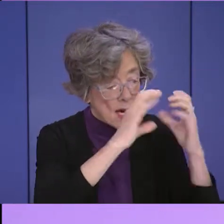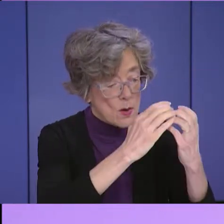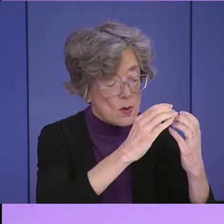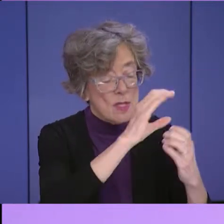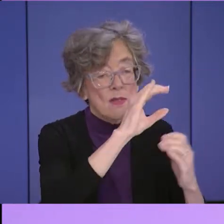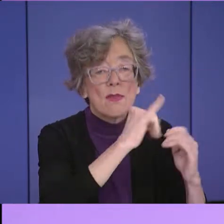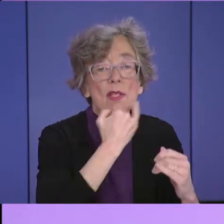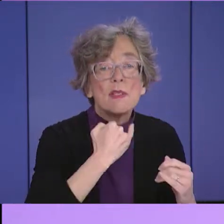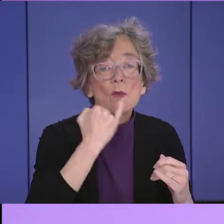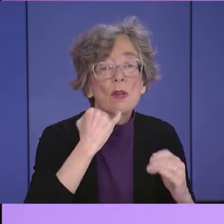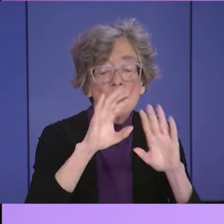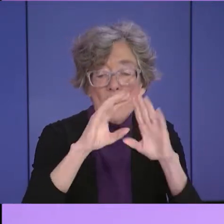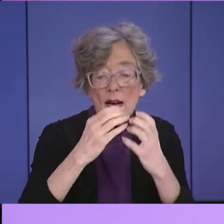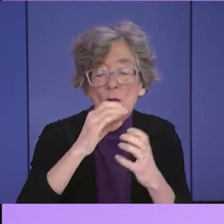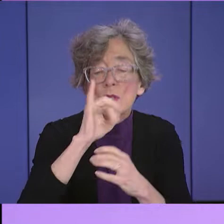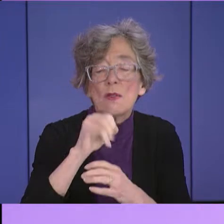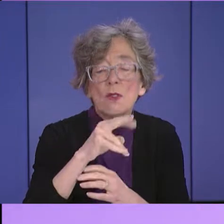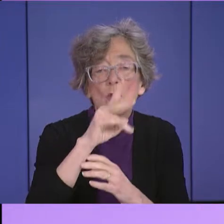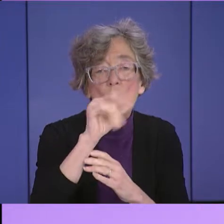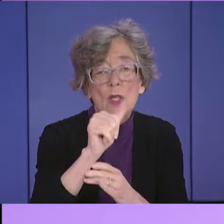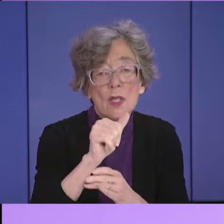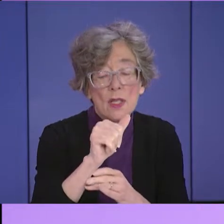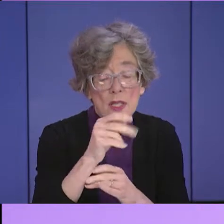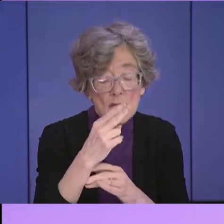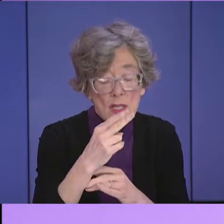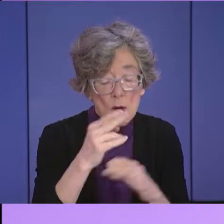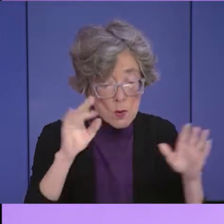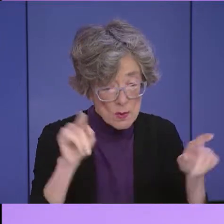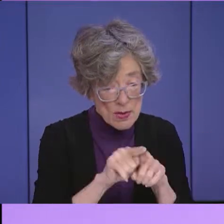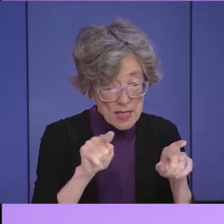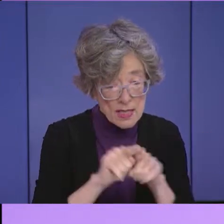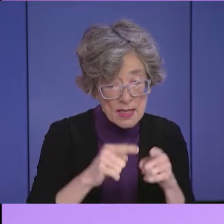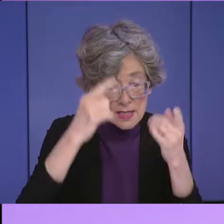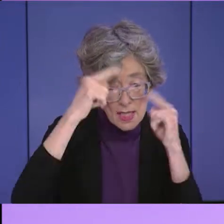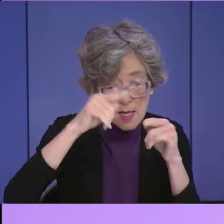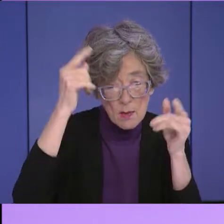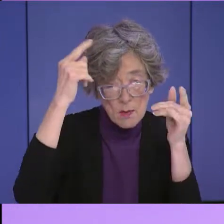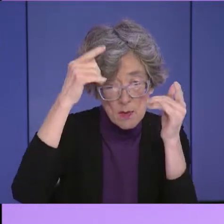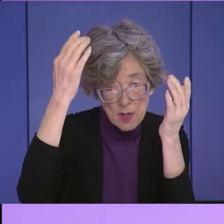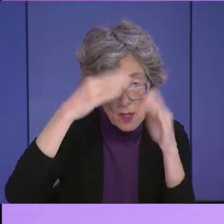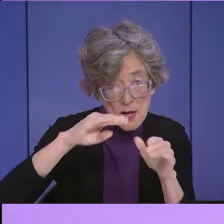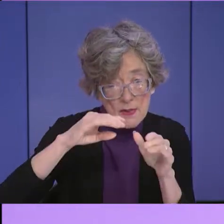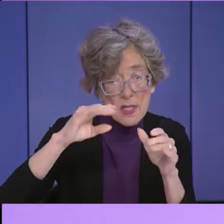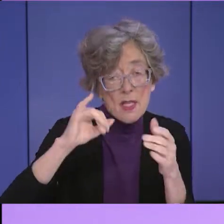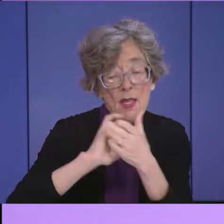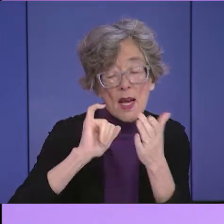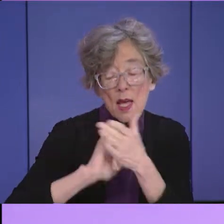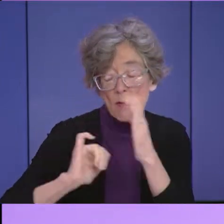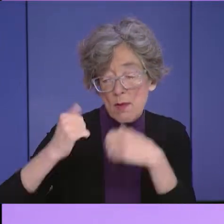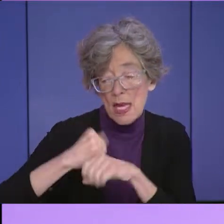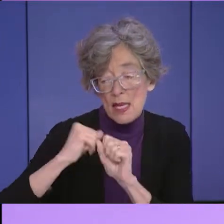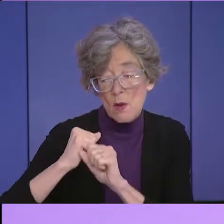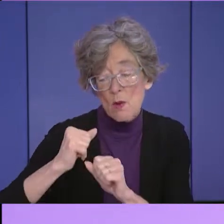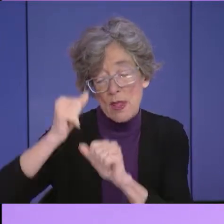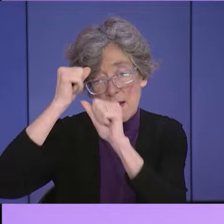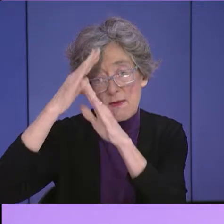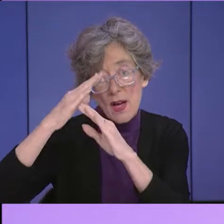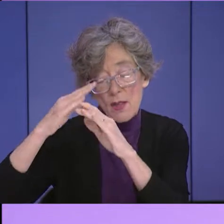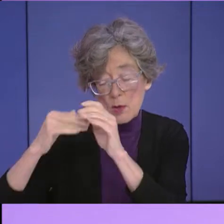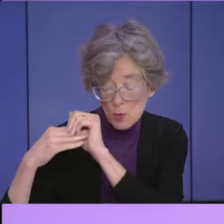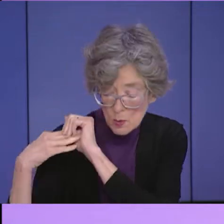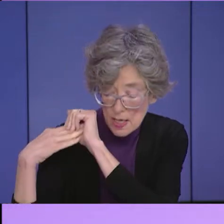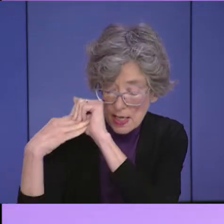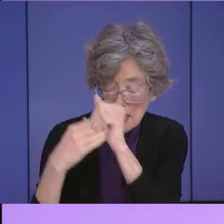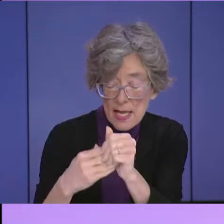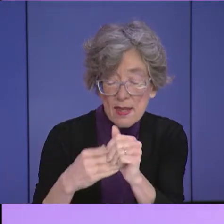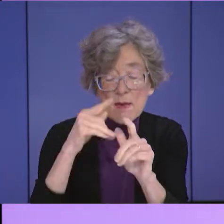Judah. It will not be like the covenant I made with their fathers, the day I took them by the hand to lead them forth